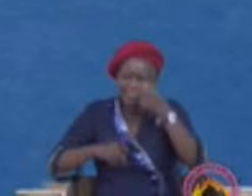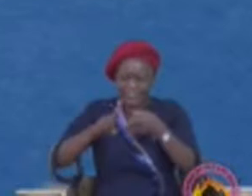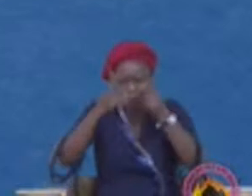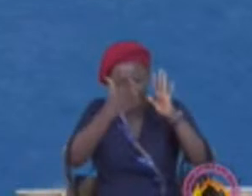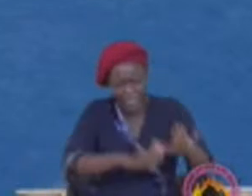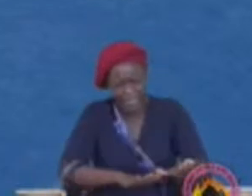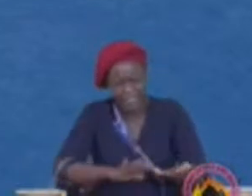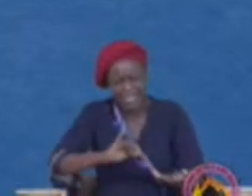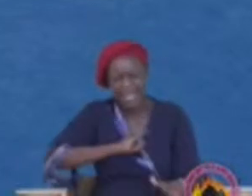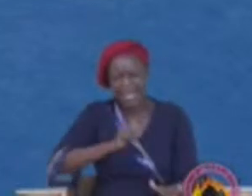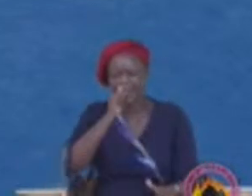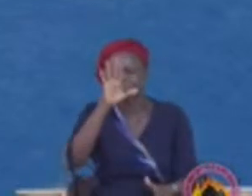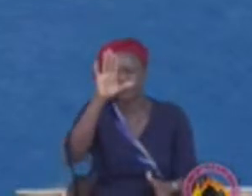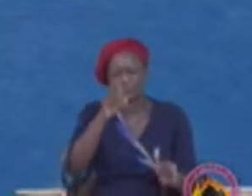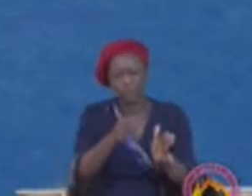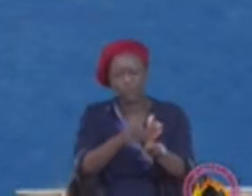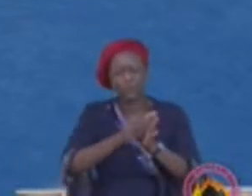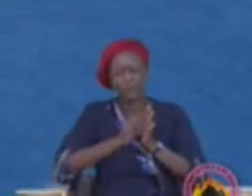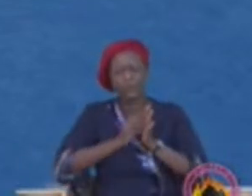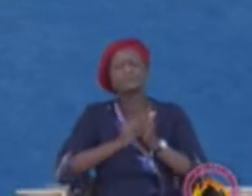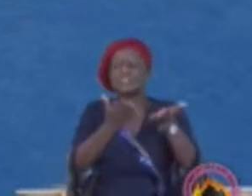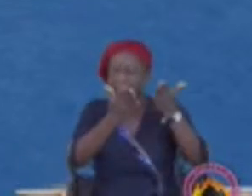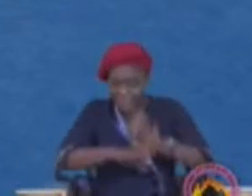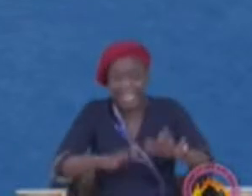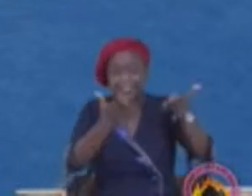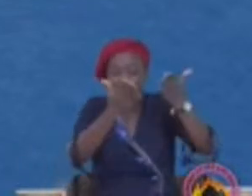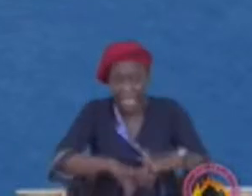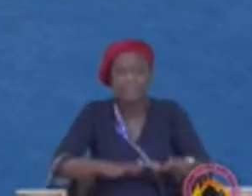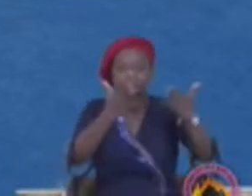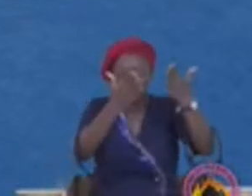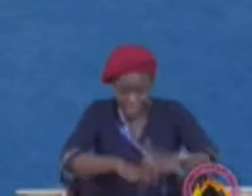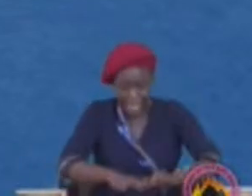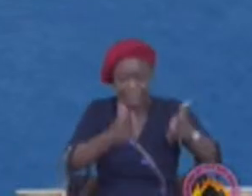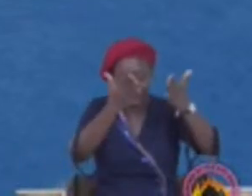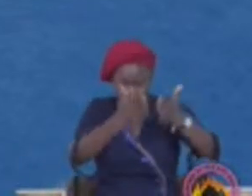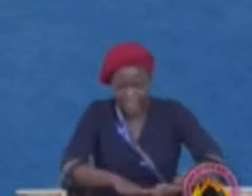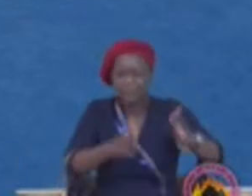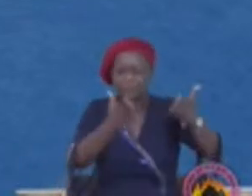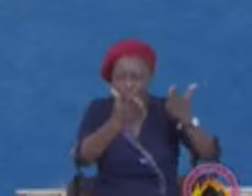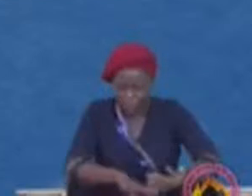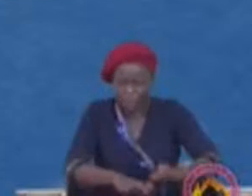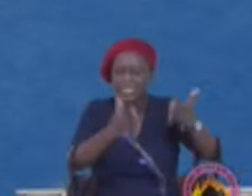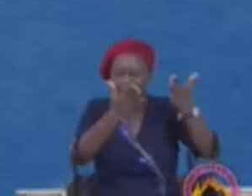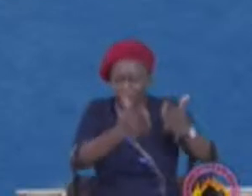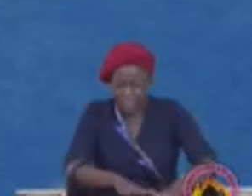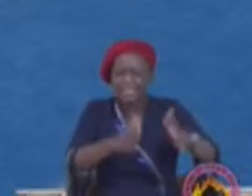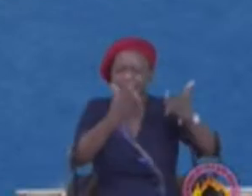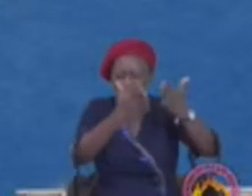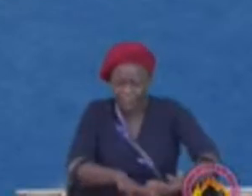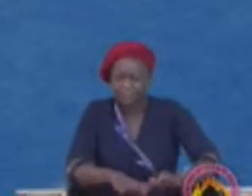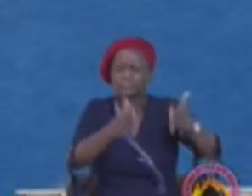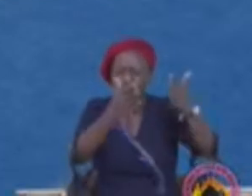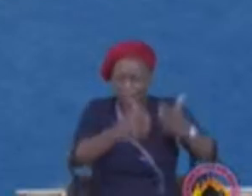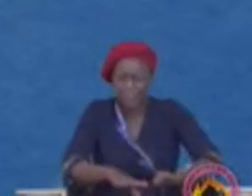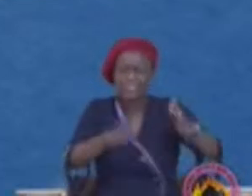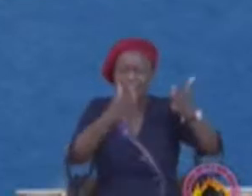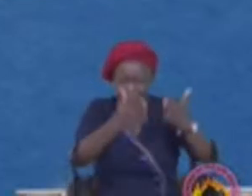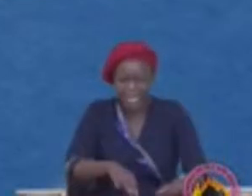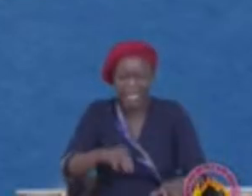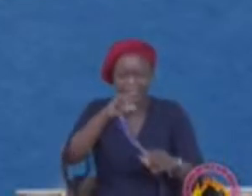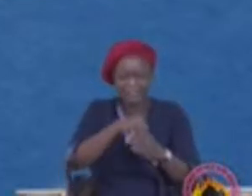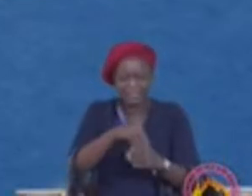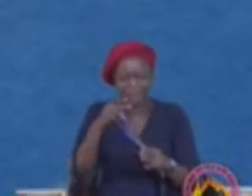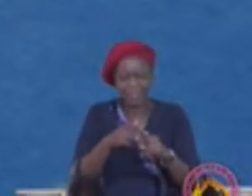death. I'm not your candidate. Die, die, die, die, die, die, die, die, die. In the name of Jesus.